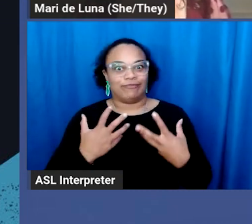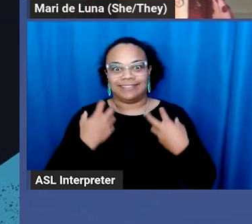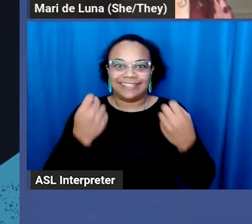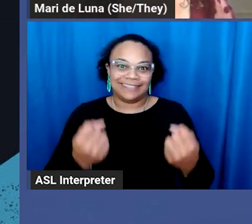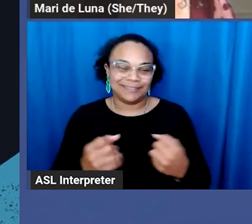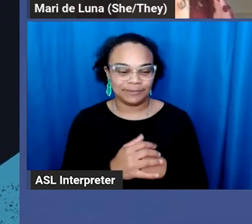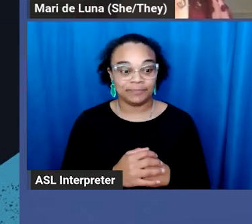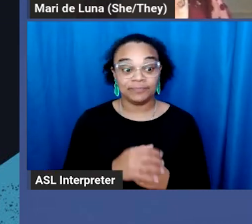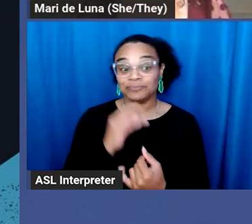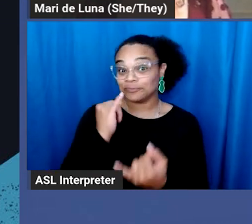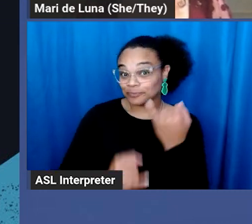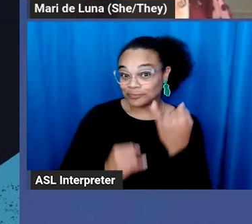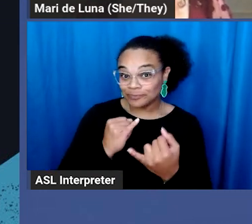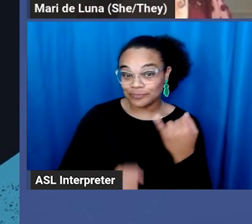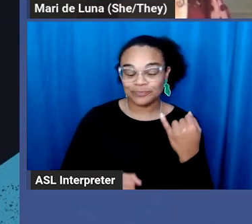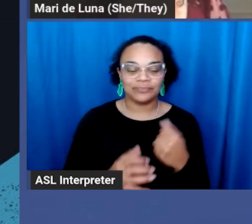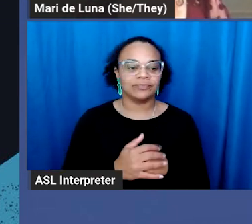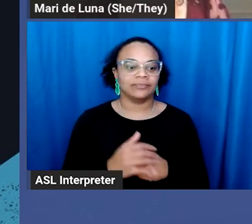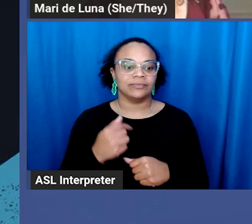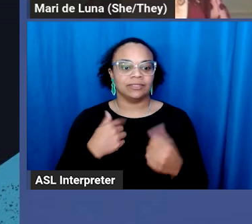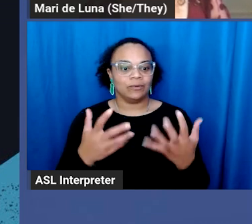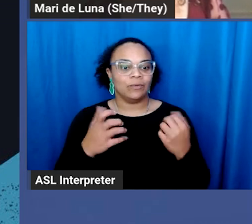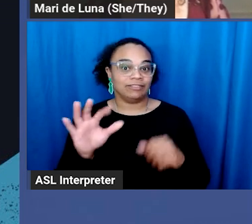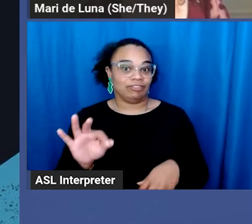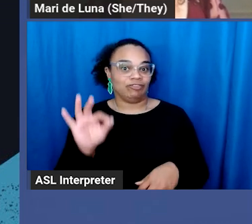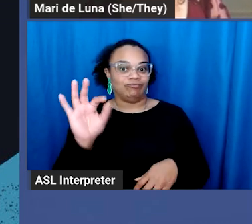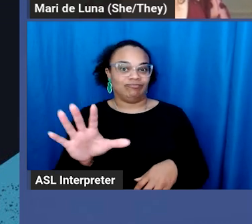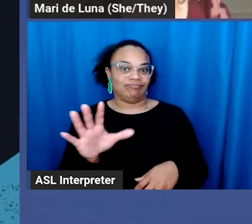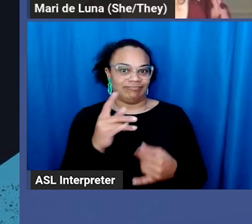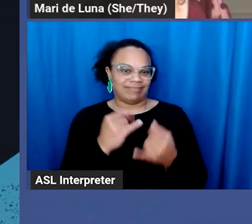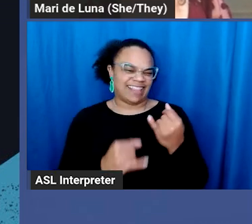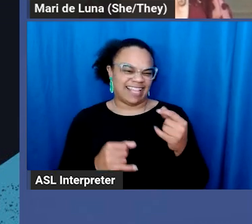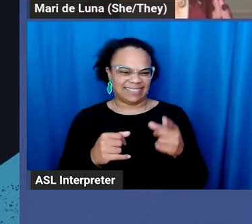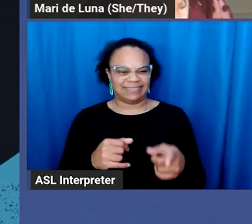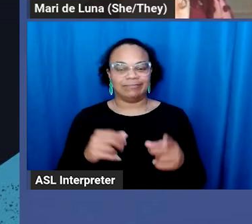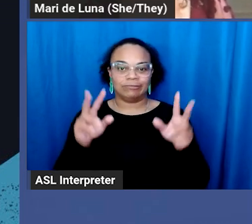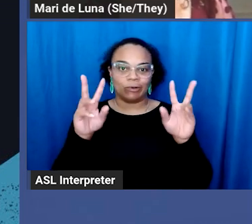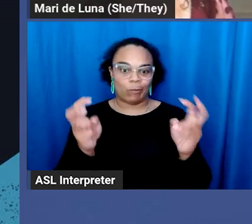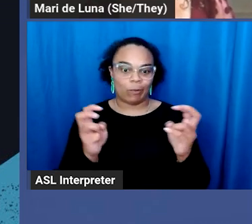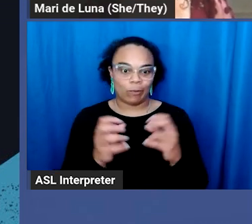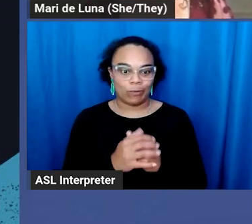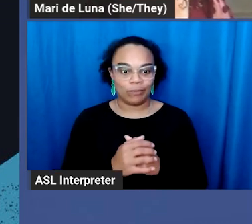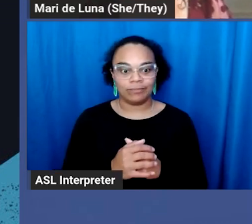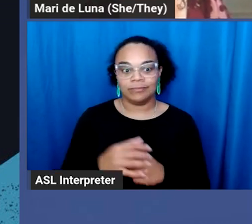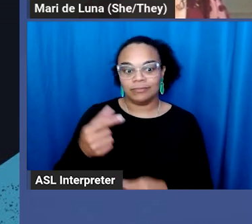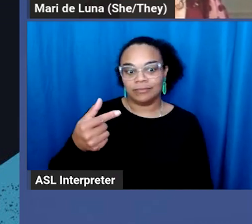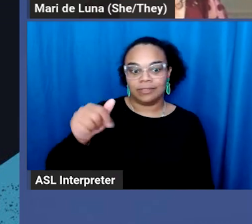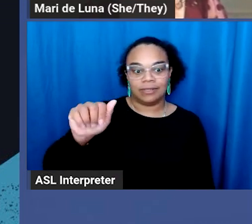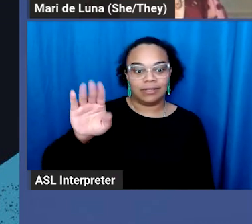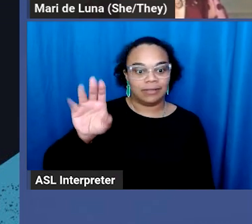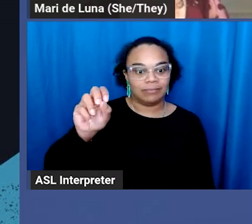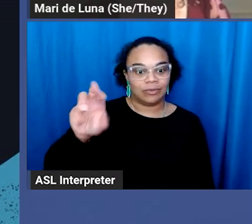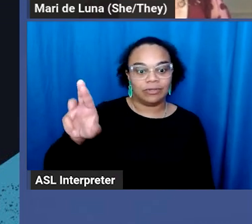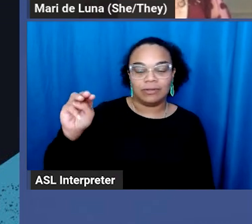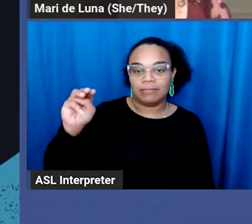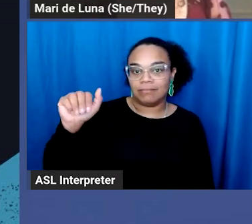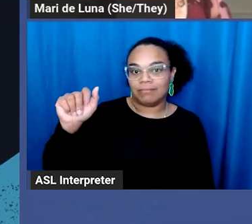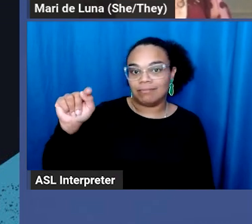And finally, I would like to leave you with a quote by Gabor